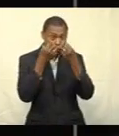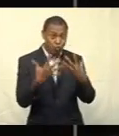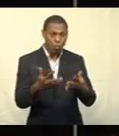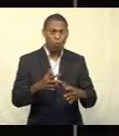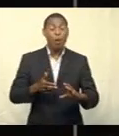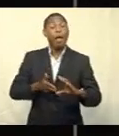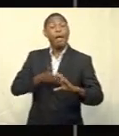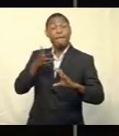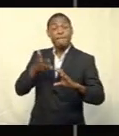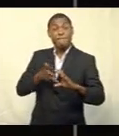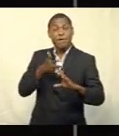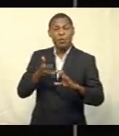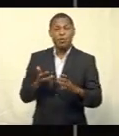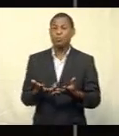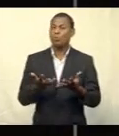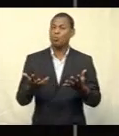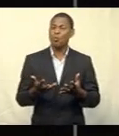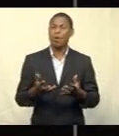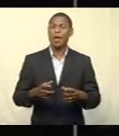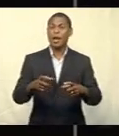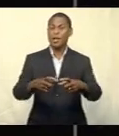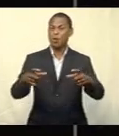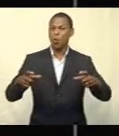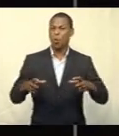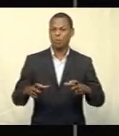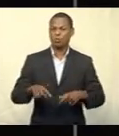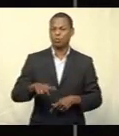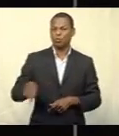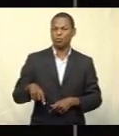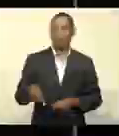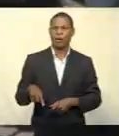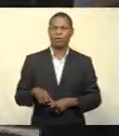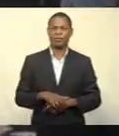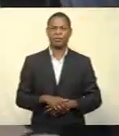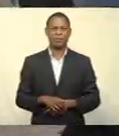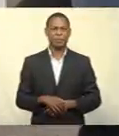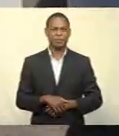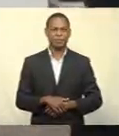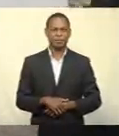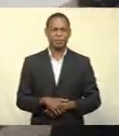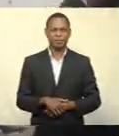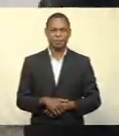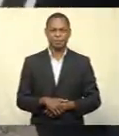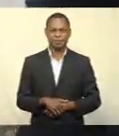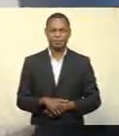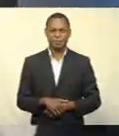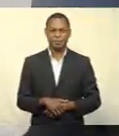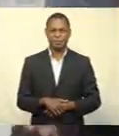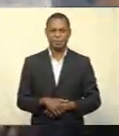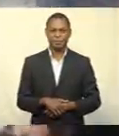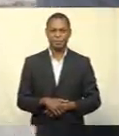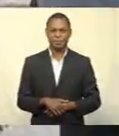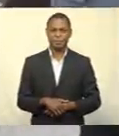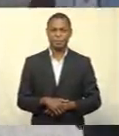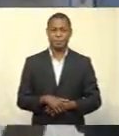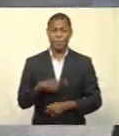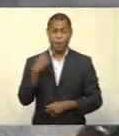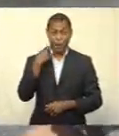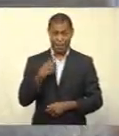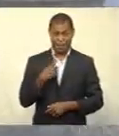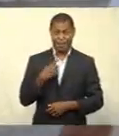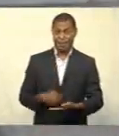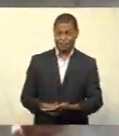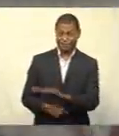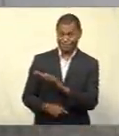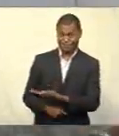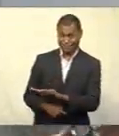Lusaka's caution interview shown in Suva High Court today. This was murder-accused Kiala Henry